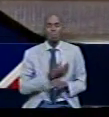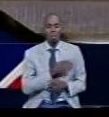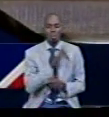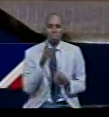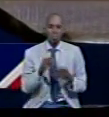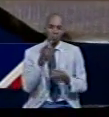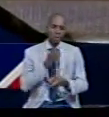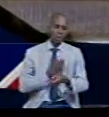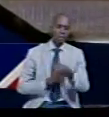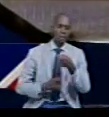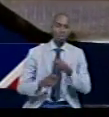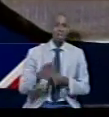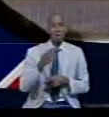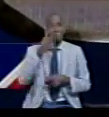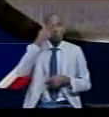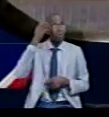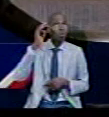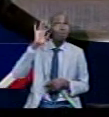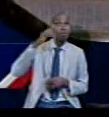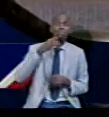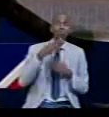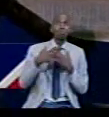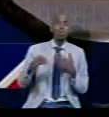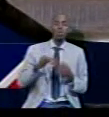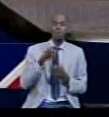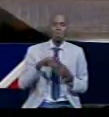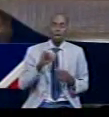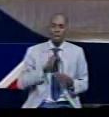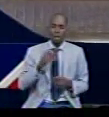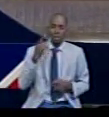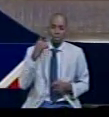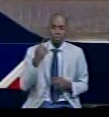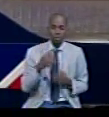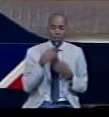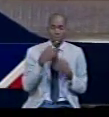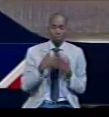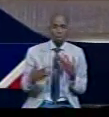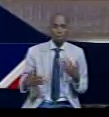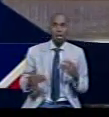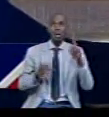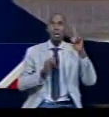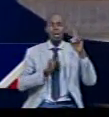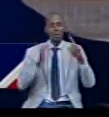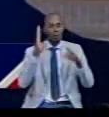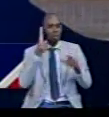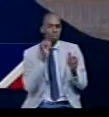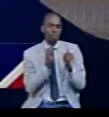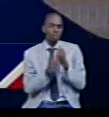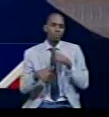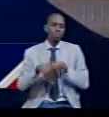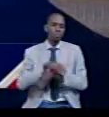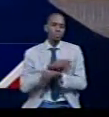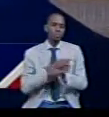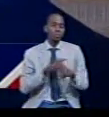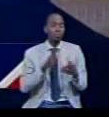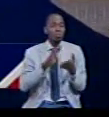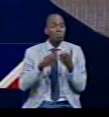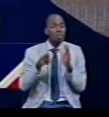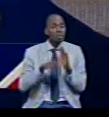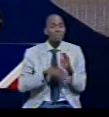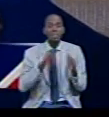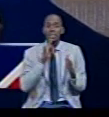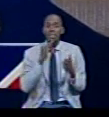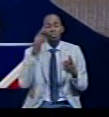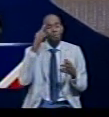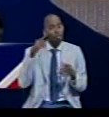because of his blood, and when I see the blood, I will pass over you. Forgiveness is available to those who